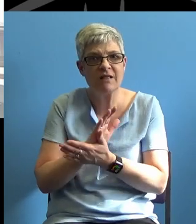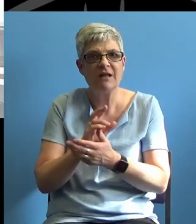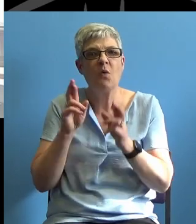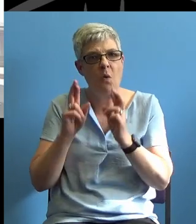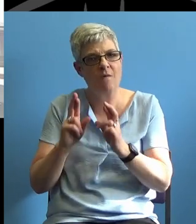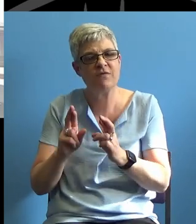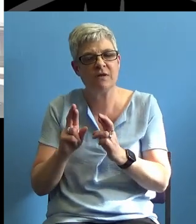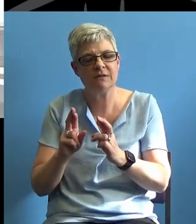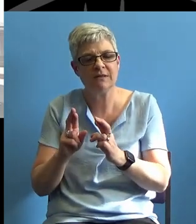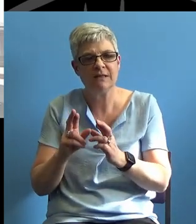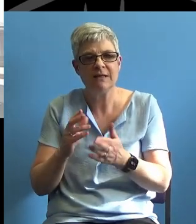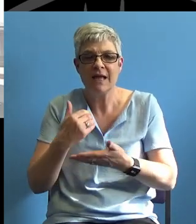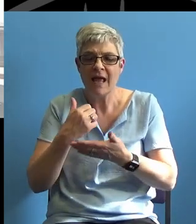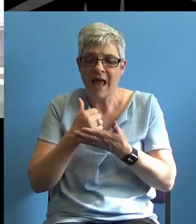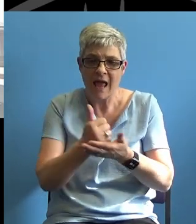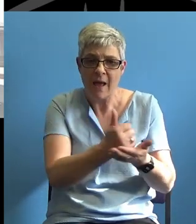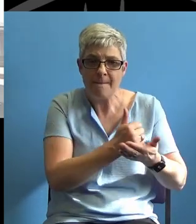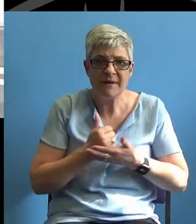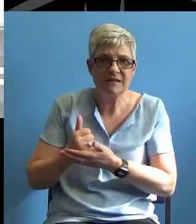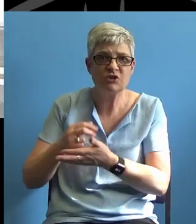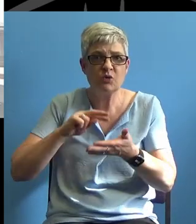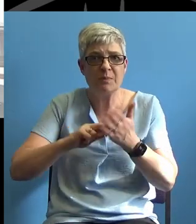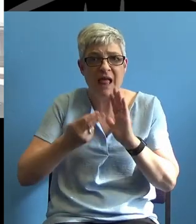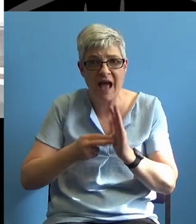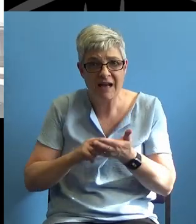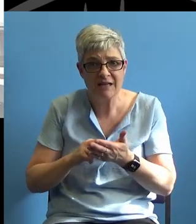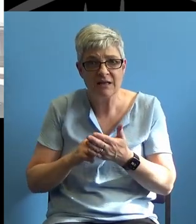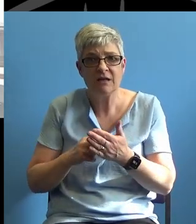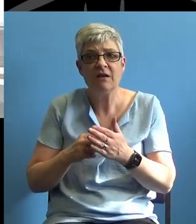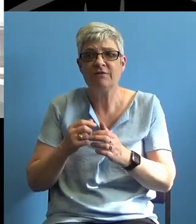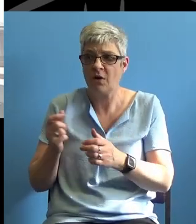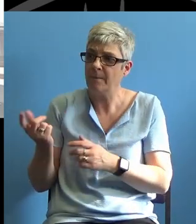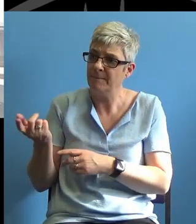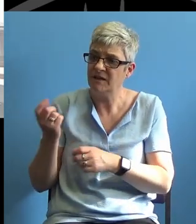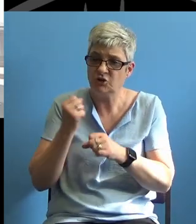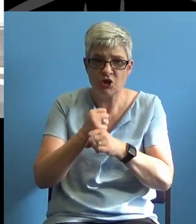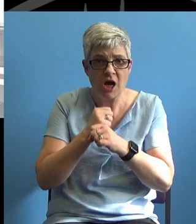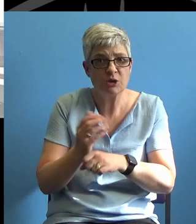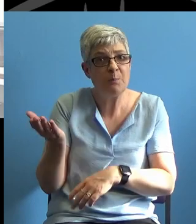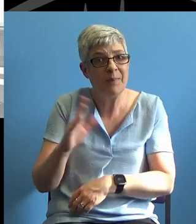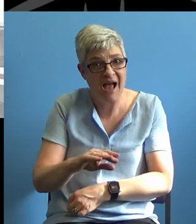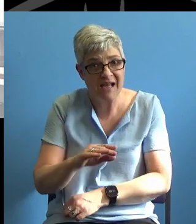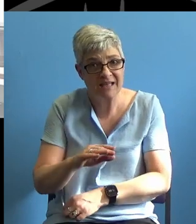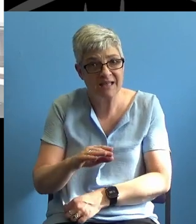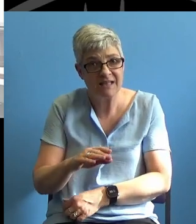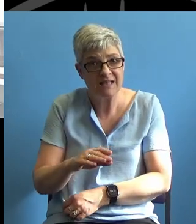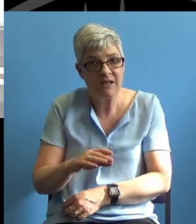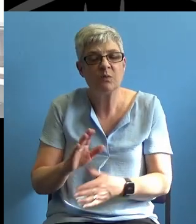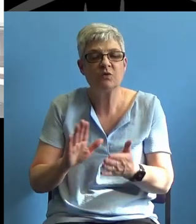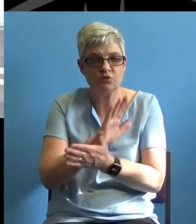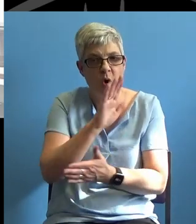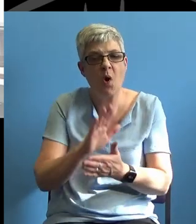Help us to plan for the return of the church into the building with foresight and again with joy and hope.